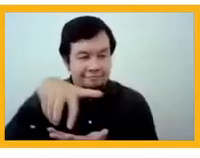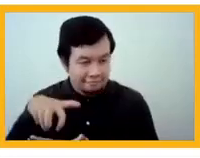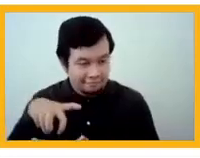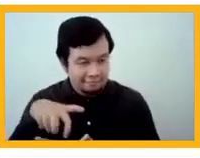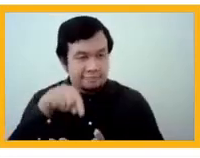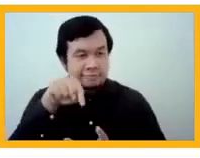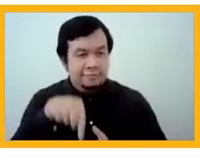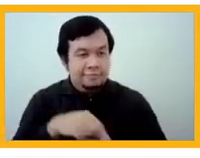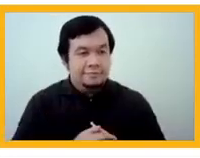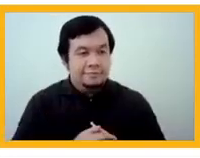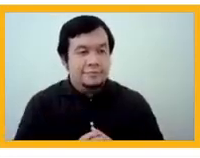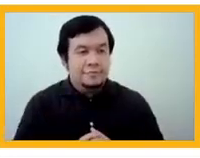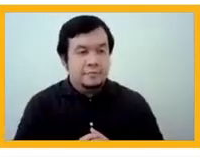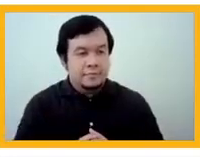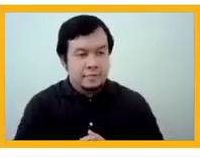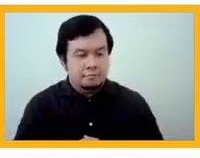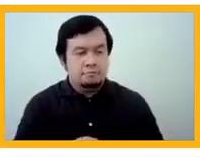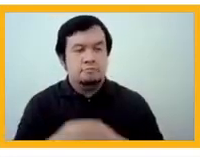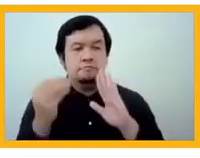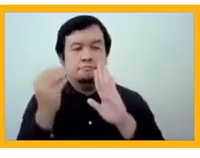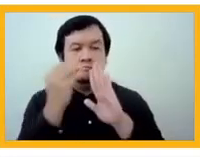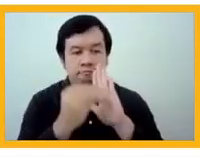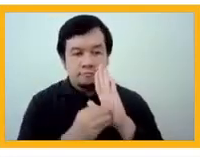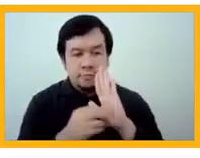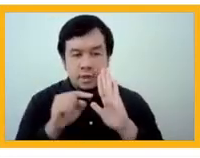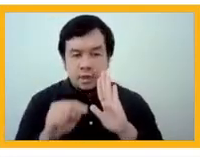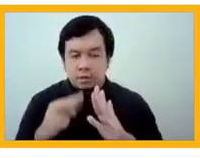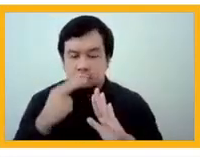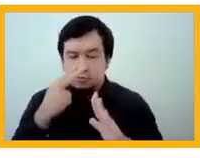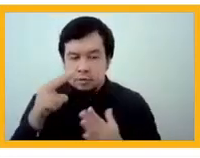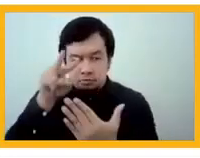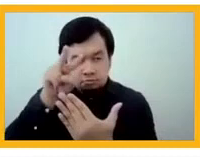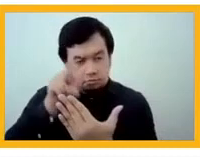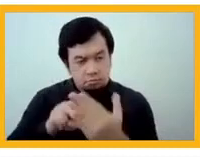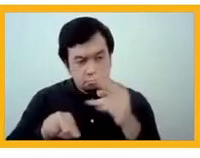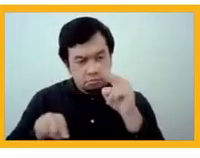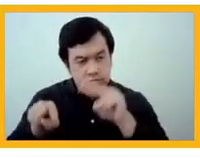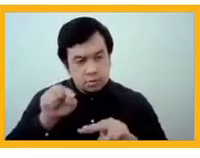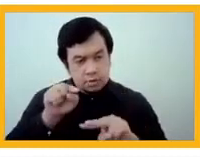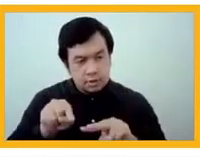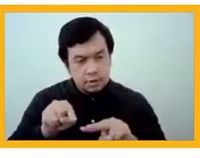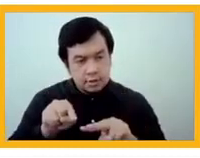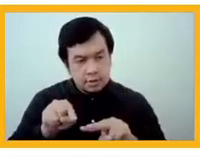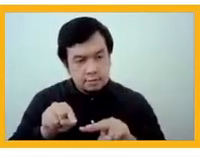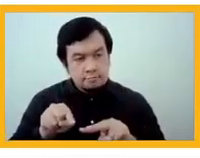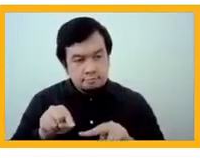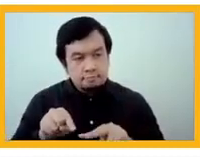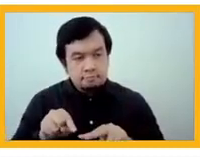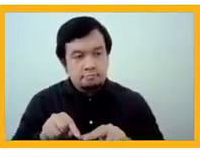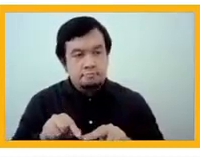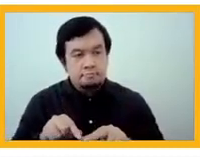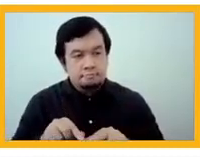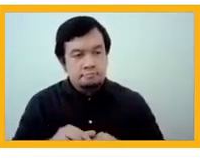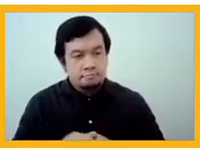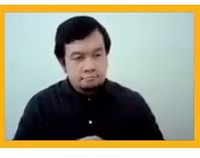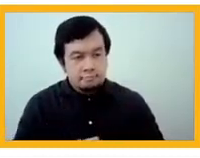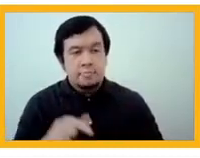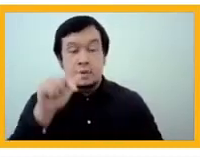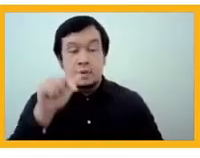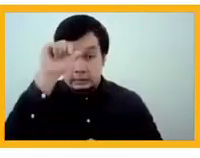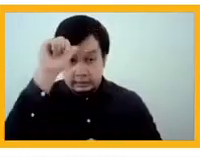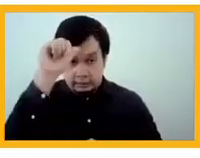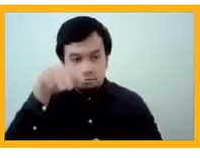high stakes test. This is internal test data in a large Indian state of Madhya Pradesh. And basically what he finds is, you know, they